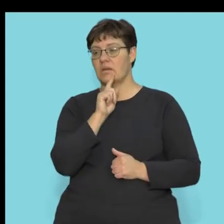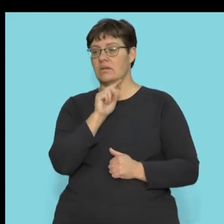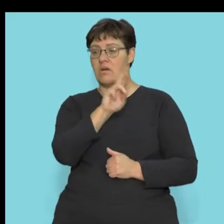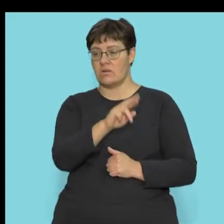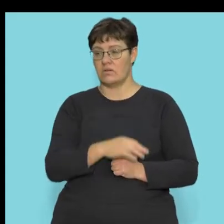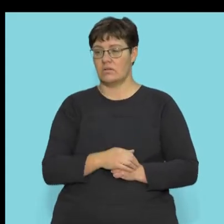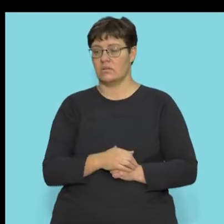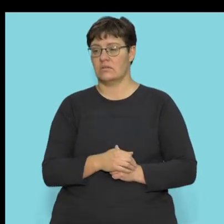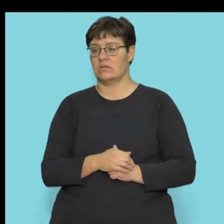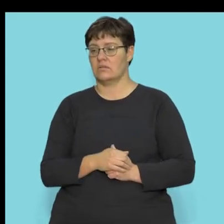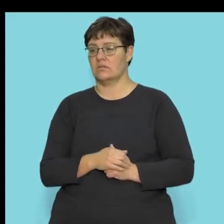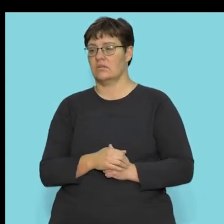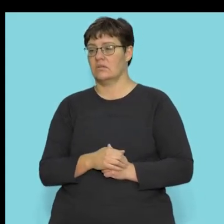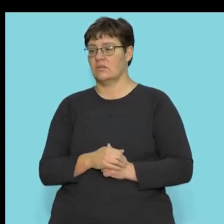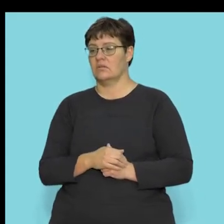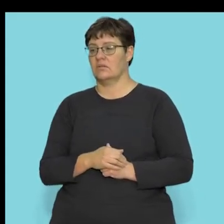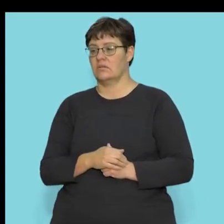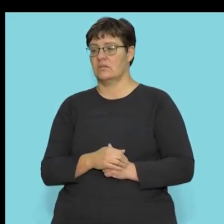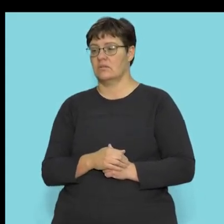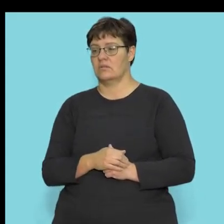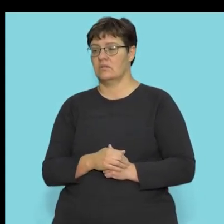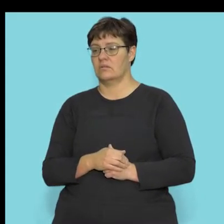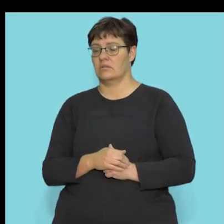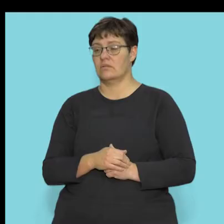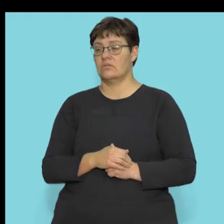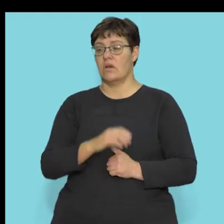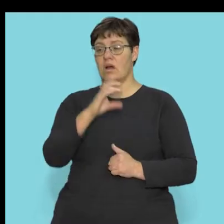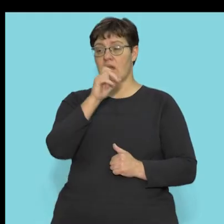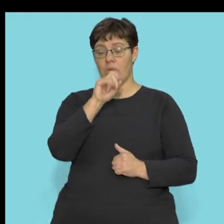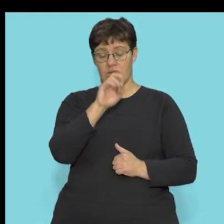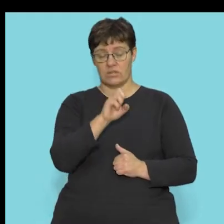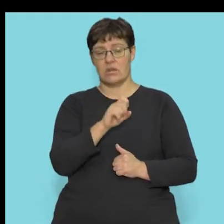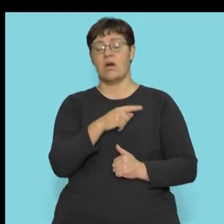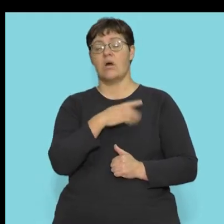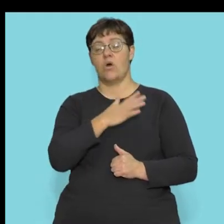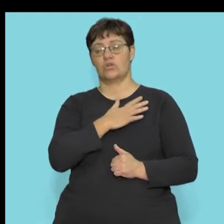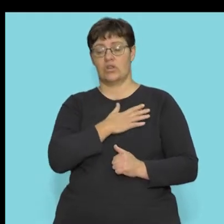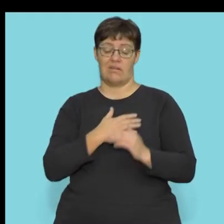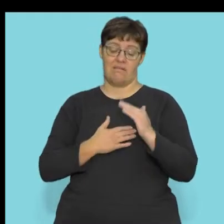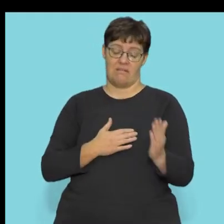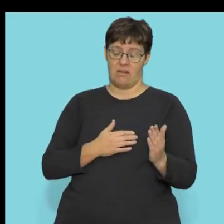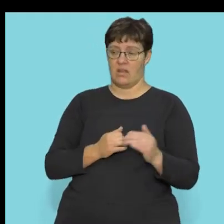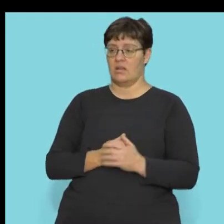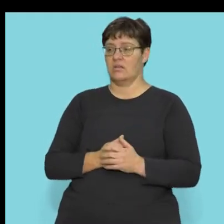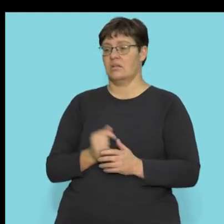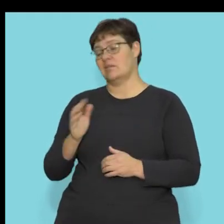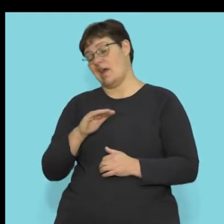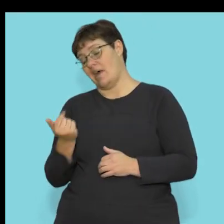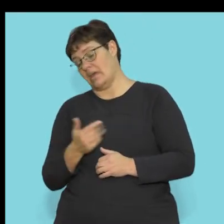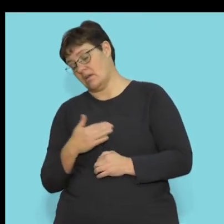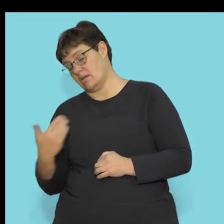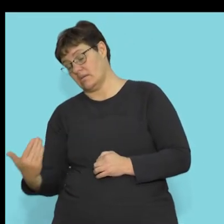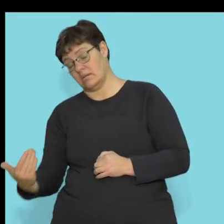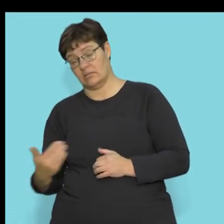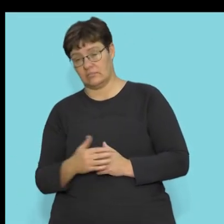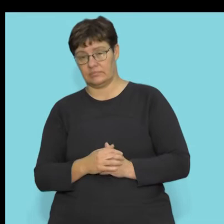your carbohydrates and your oxygen, which would be on this side of the equation, with the rest